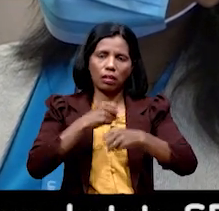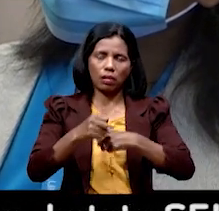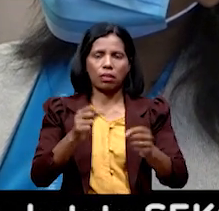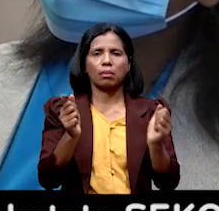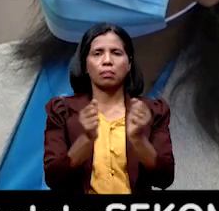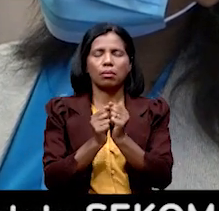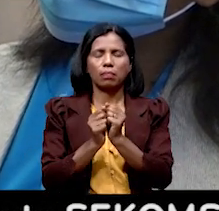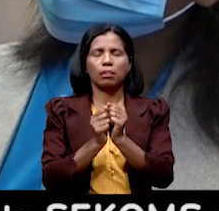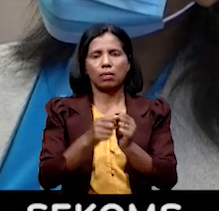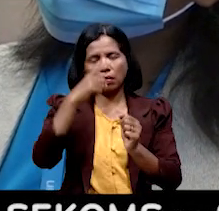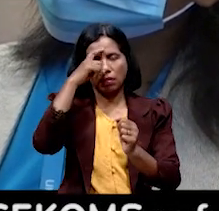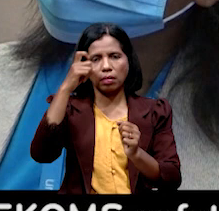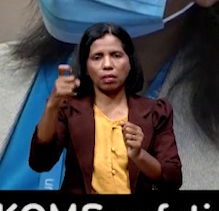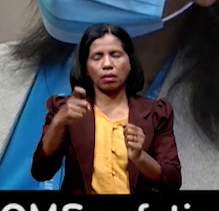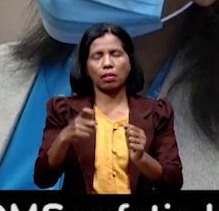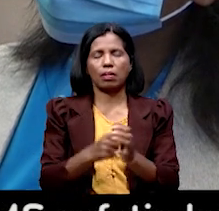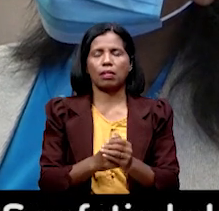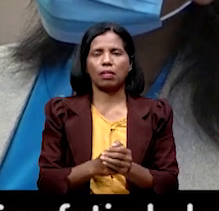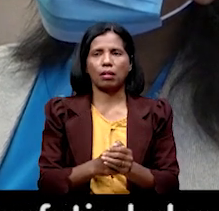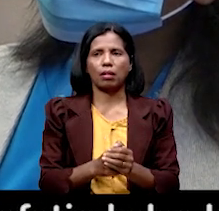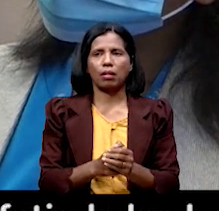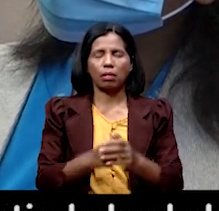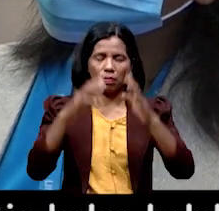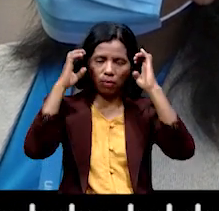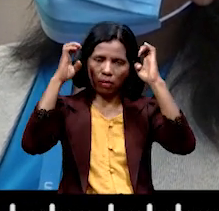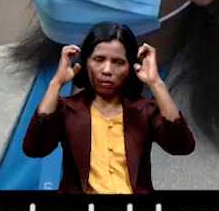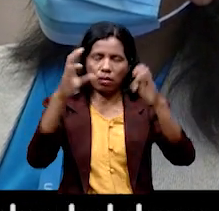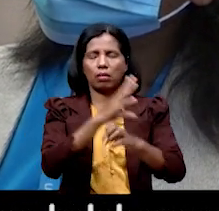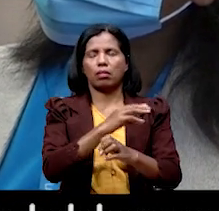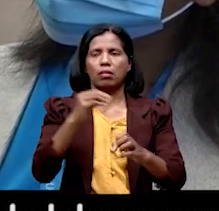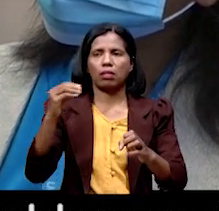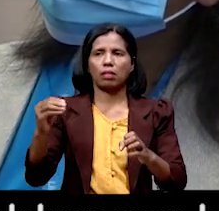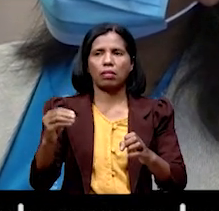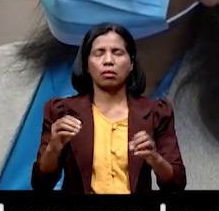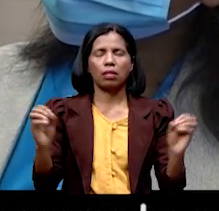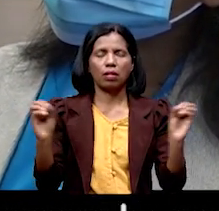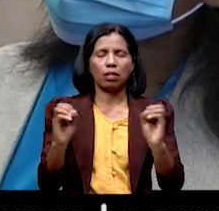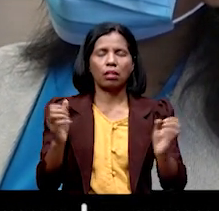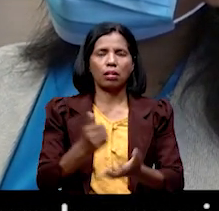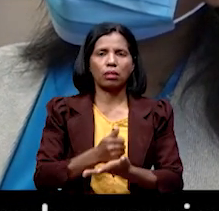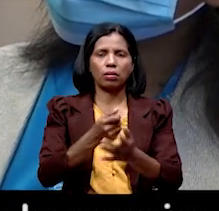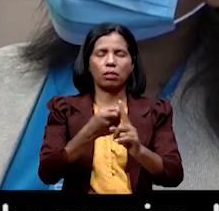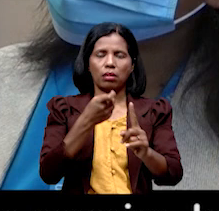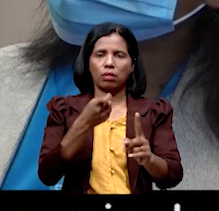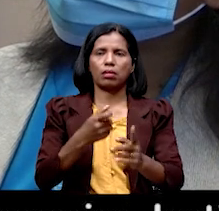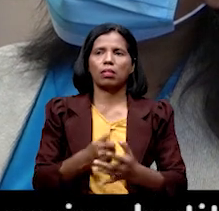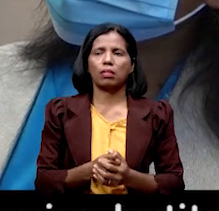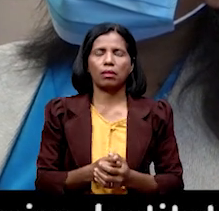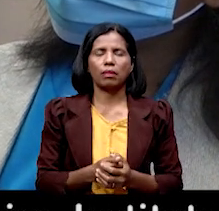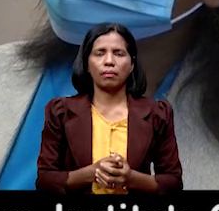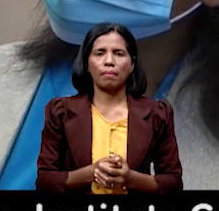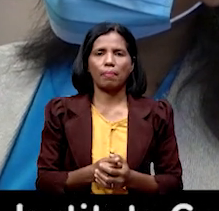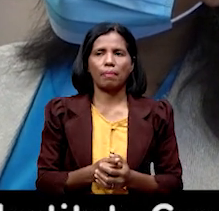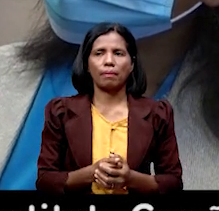malnourished, if they don't have access to education, and if they're not protected against violence, exploitation and